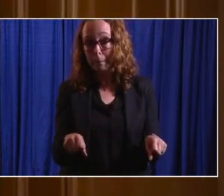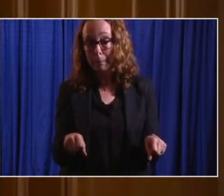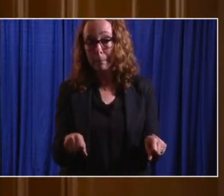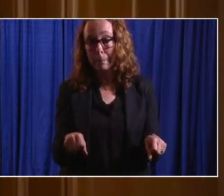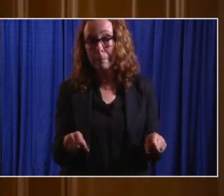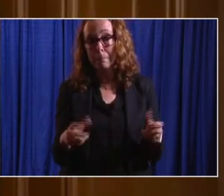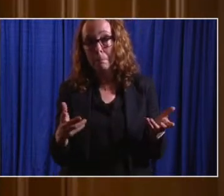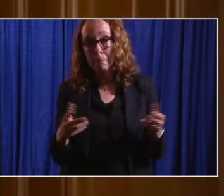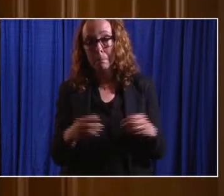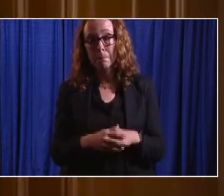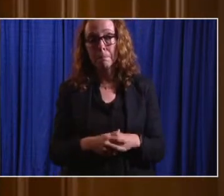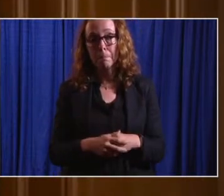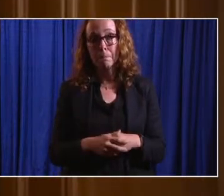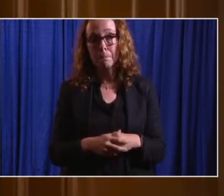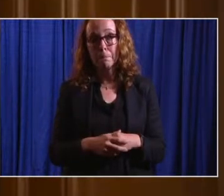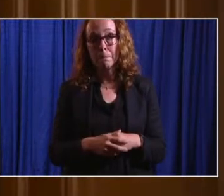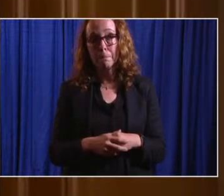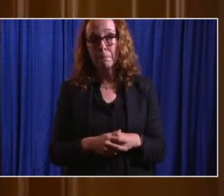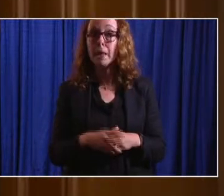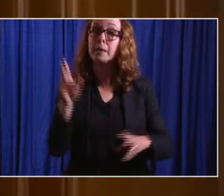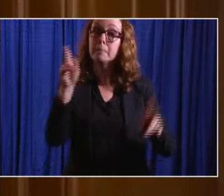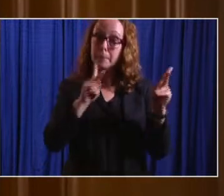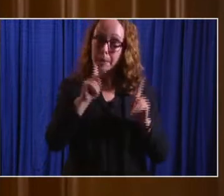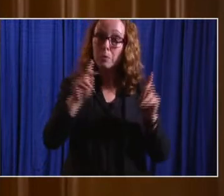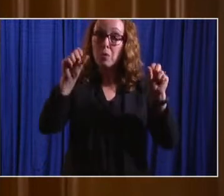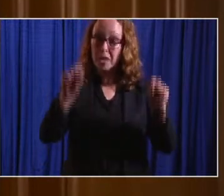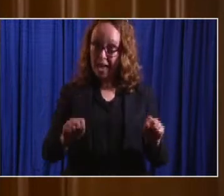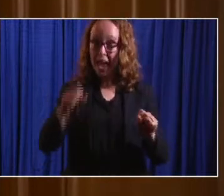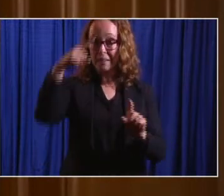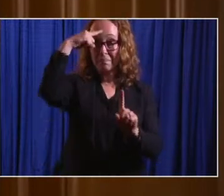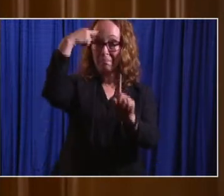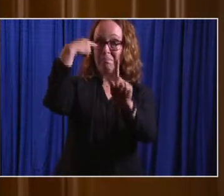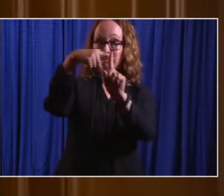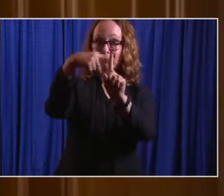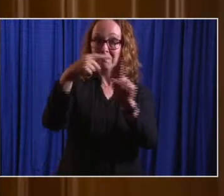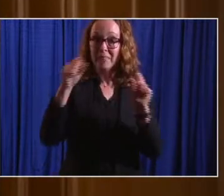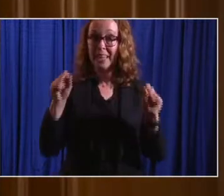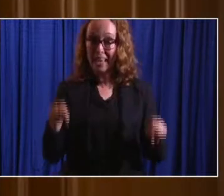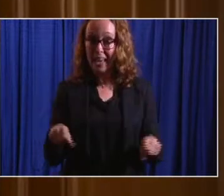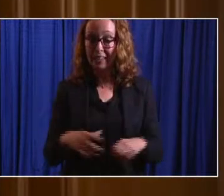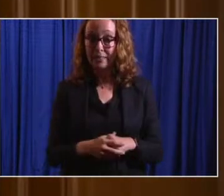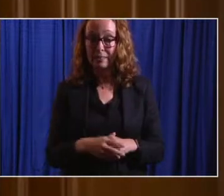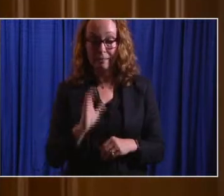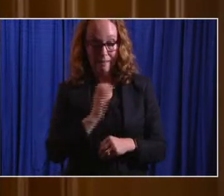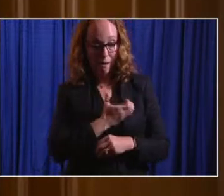There's reason for people to be more optimistic. We're seeing the case numbers go down.